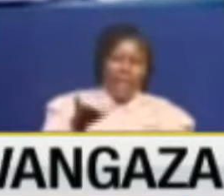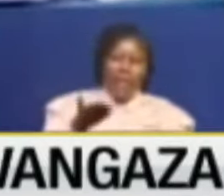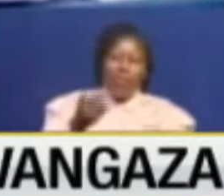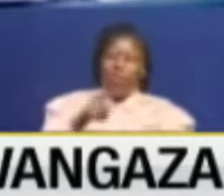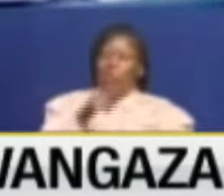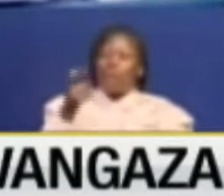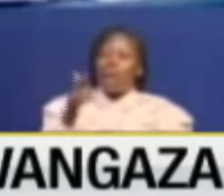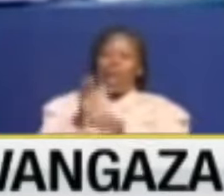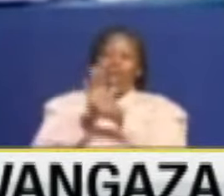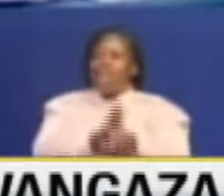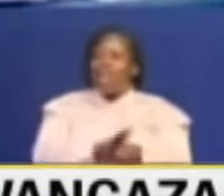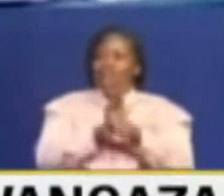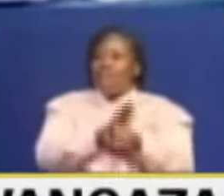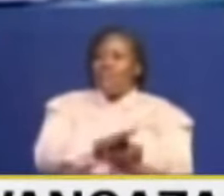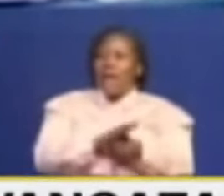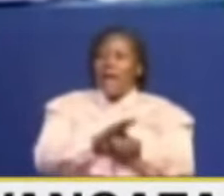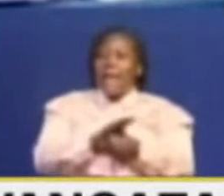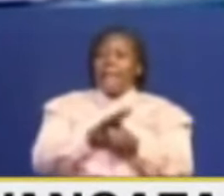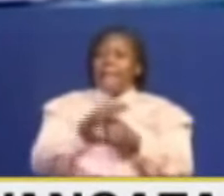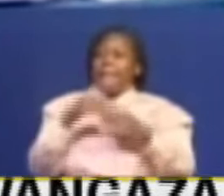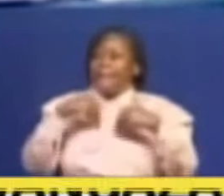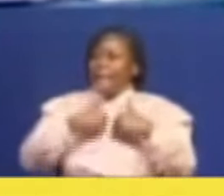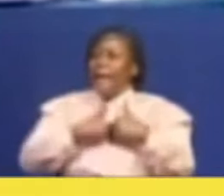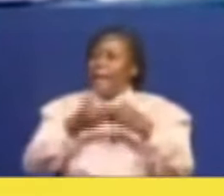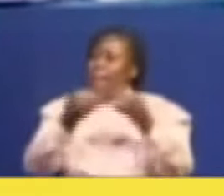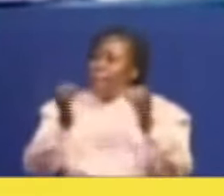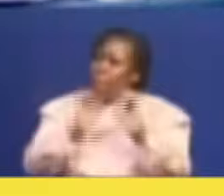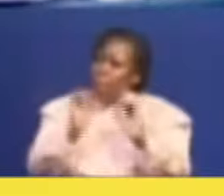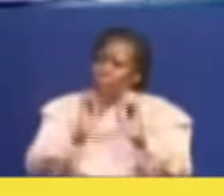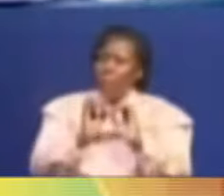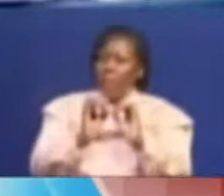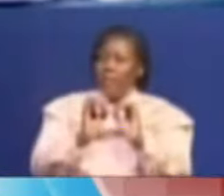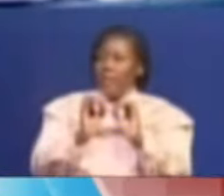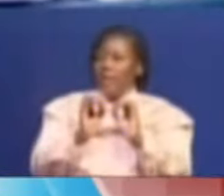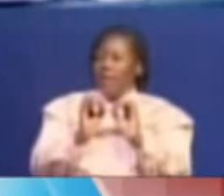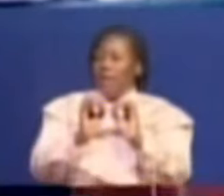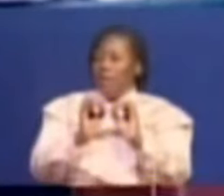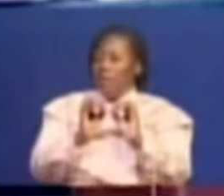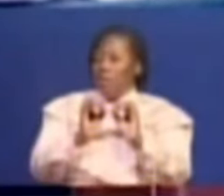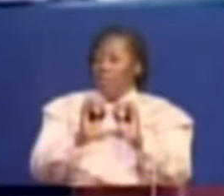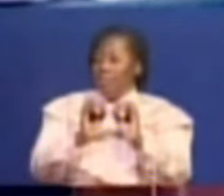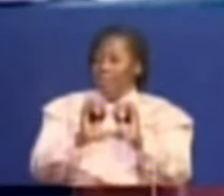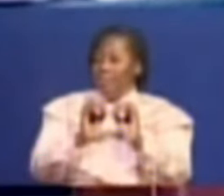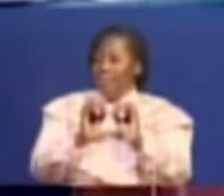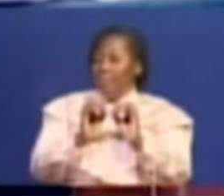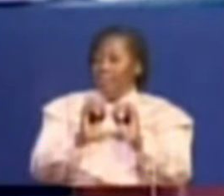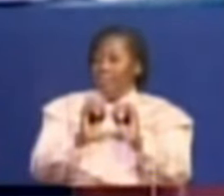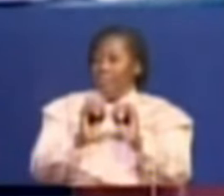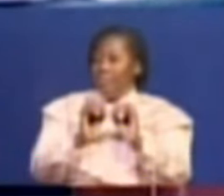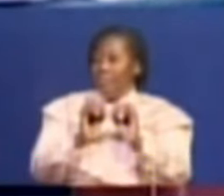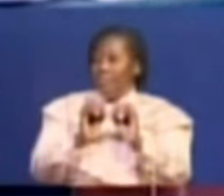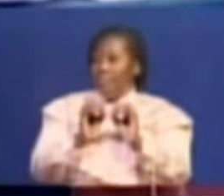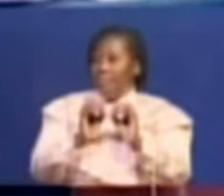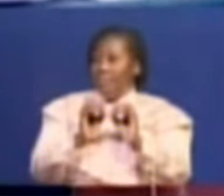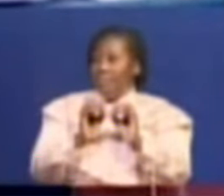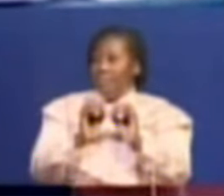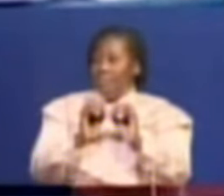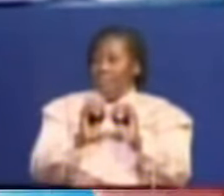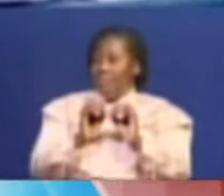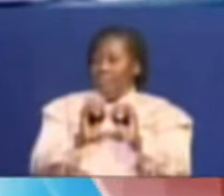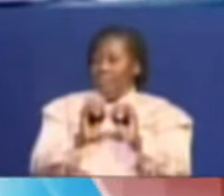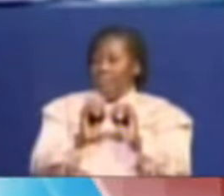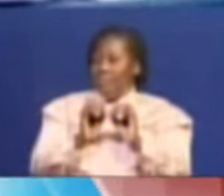are tireless in their torments against her." I retrieved these words from the Hansard of this